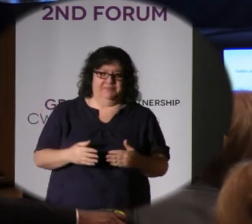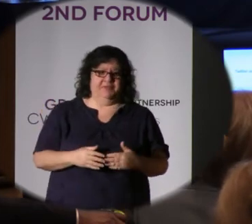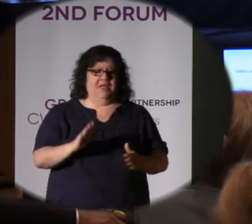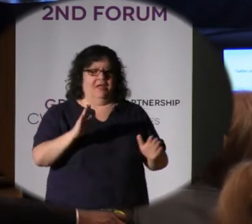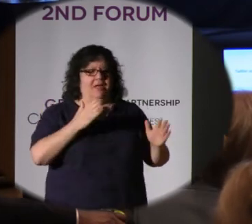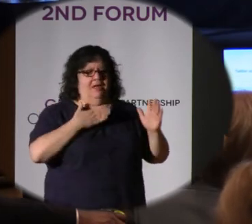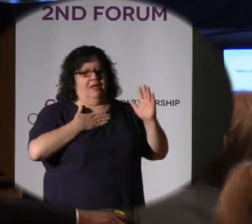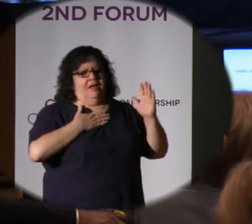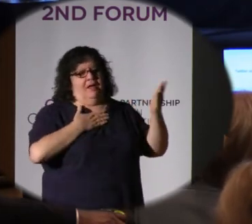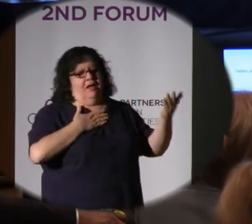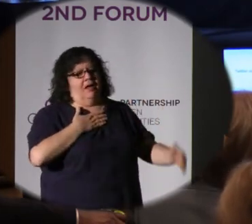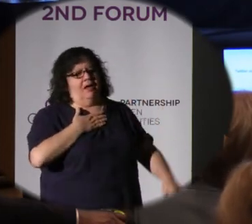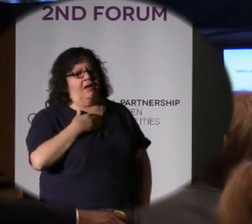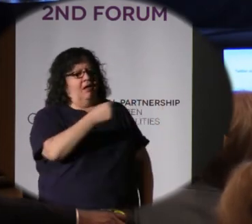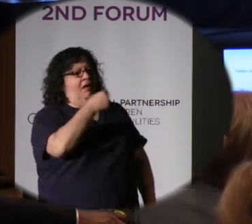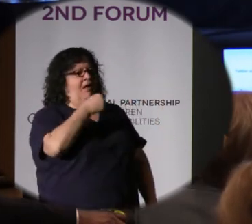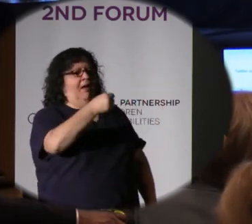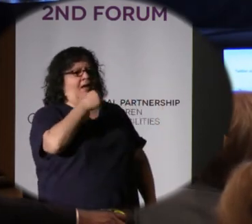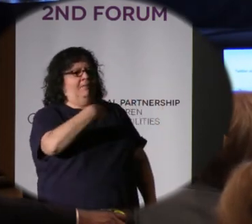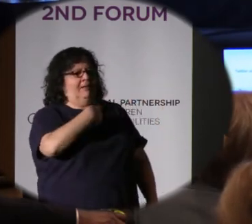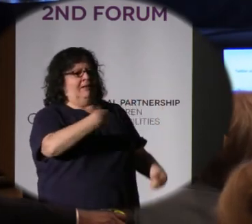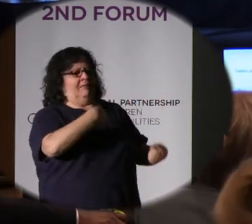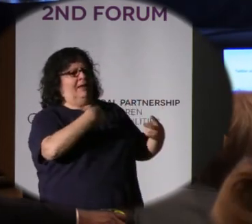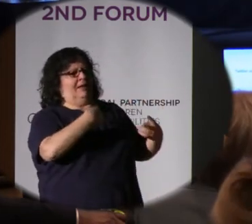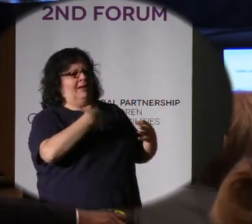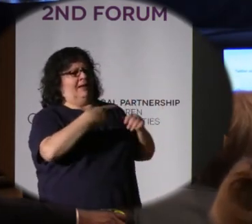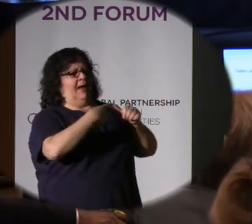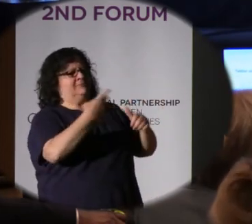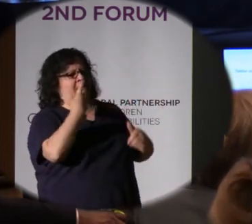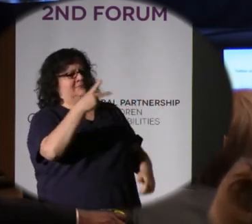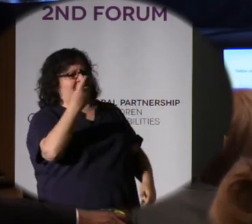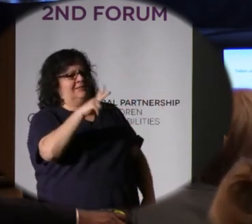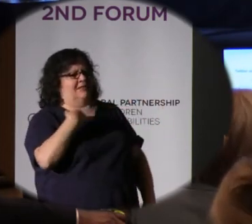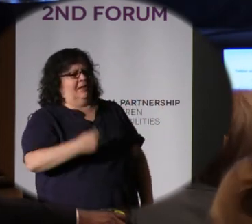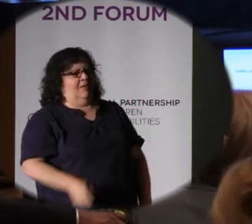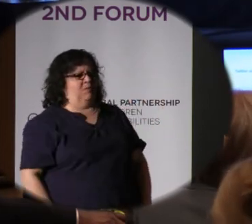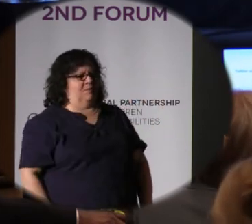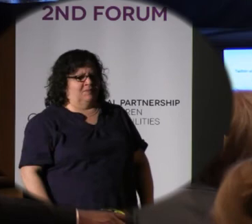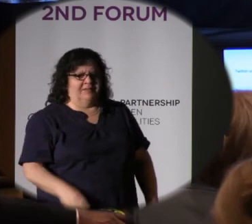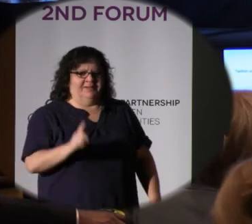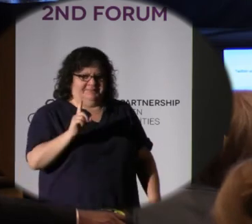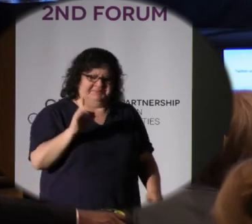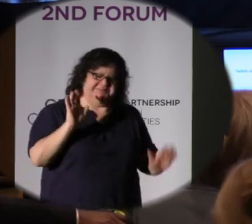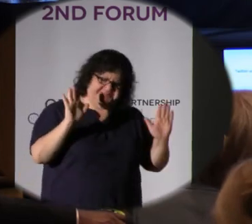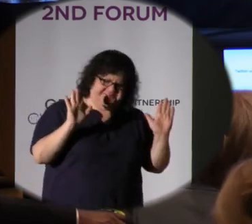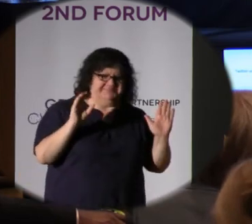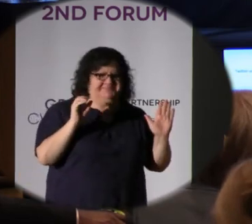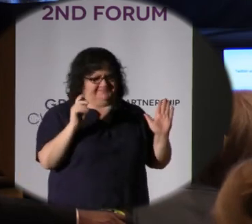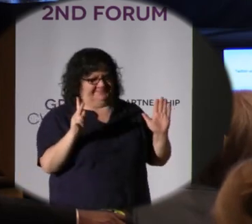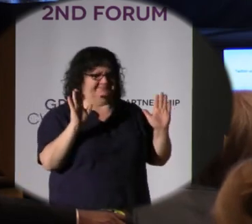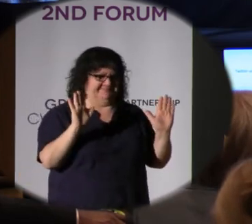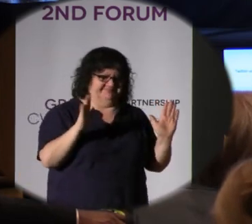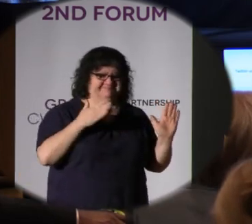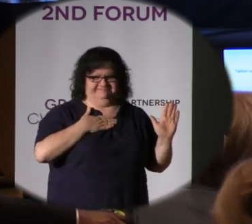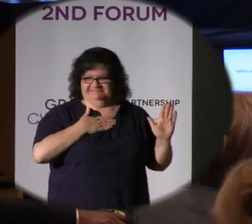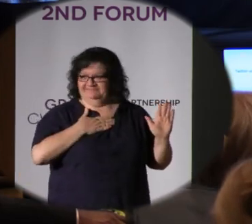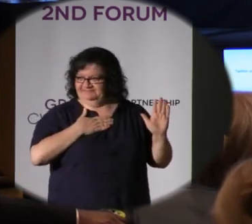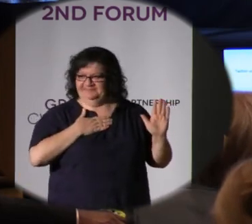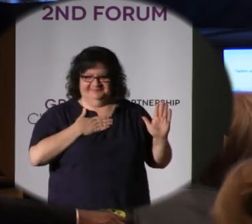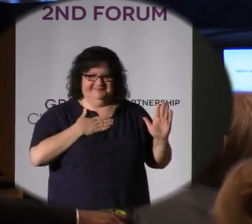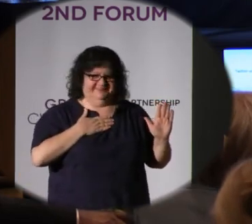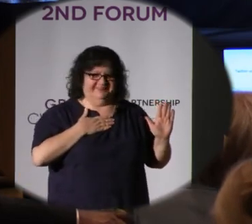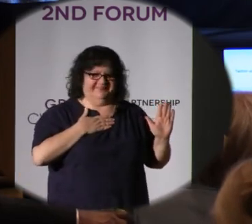So the thing is that what we have been doing, the Secretariat of the Global Partnership